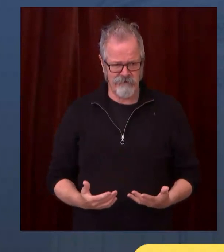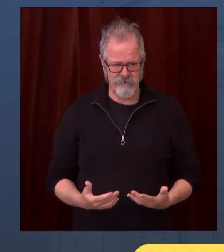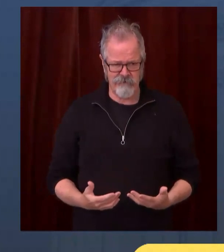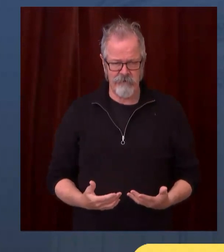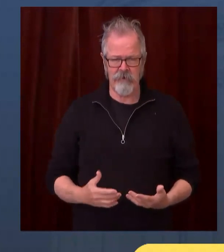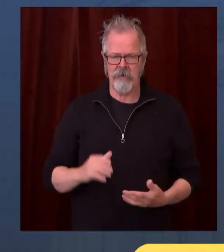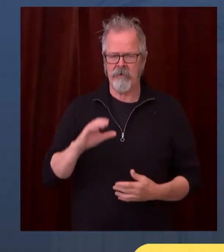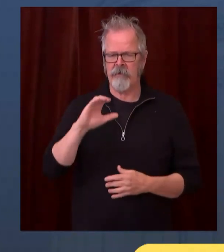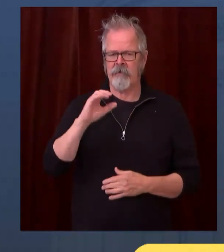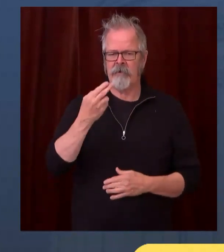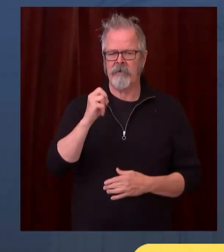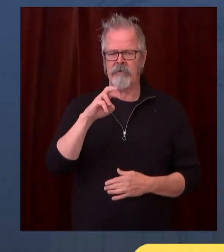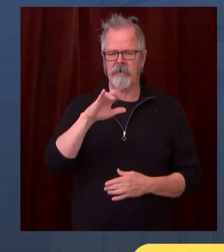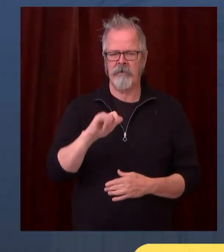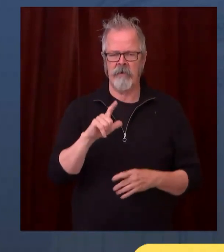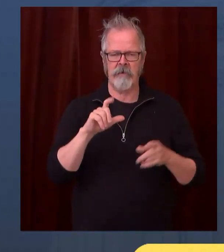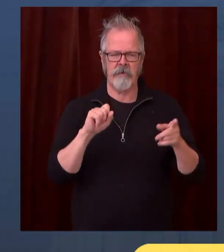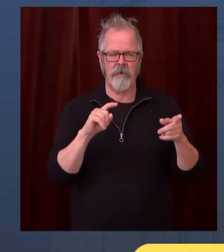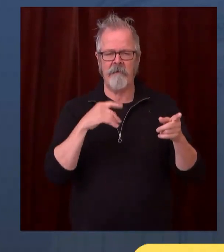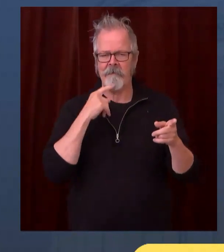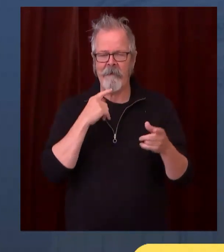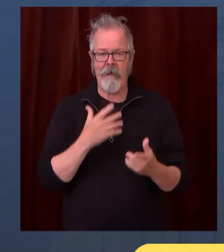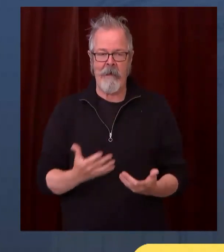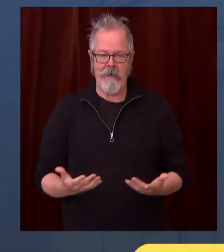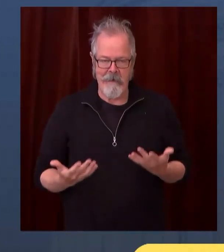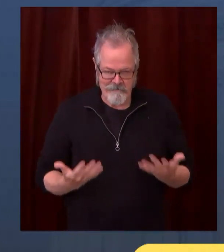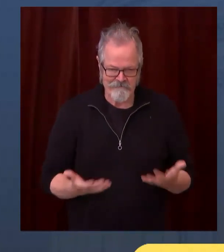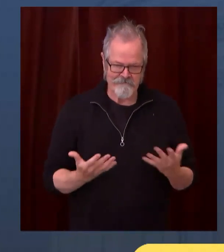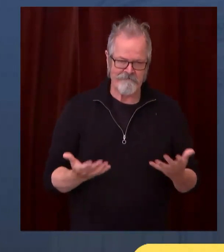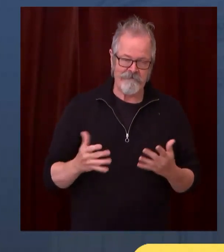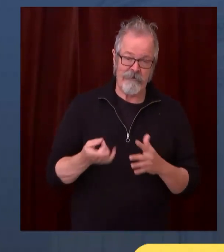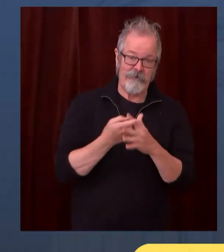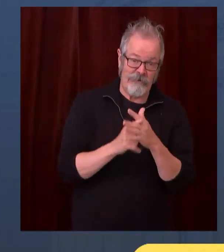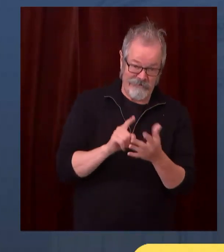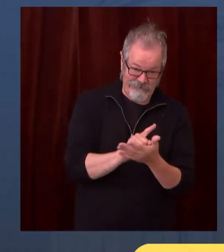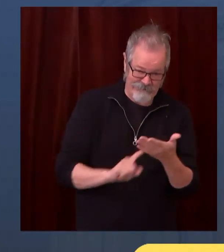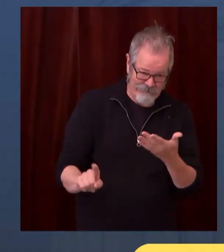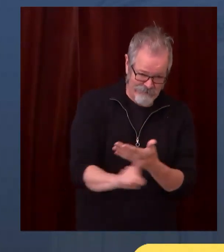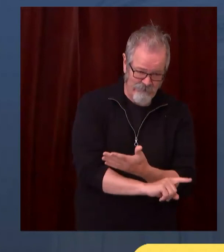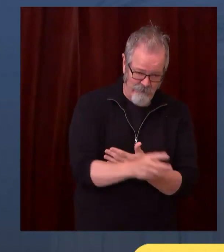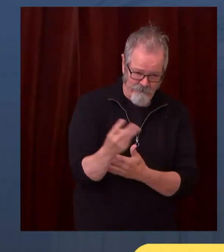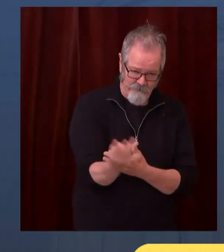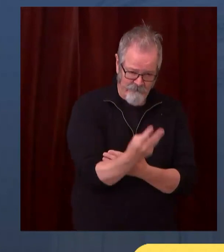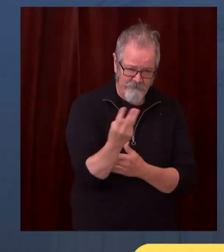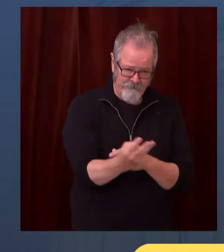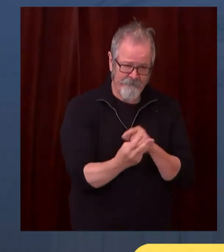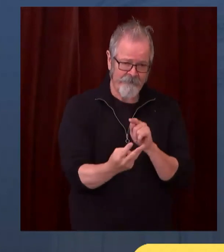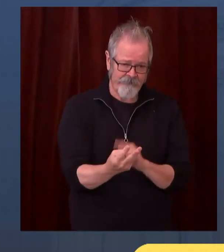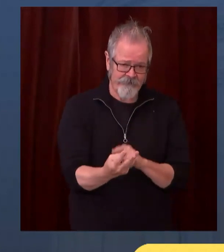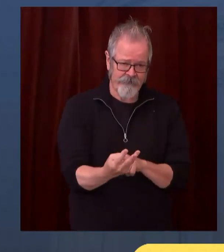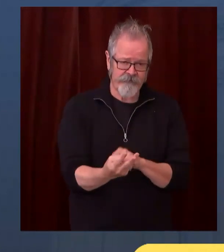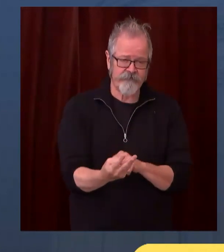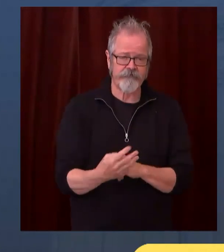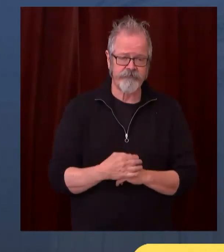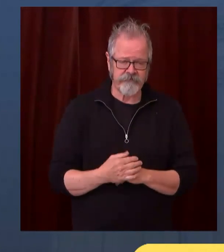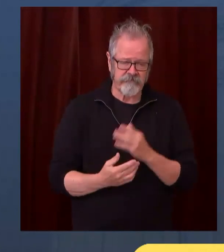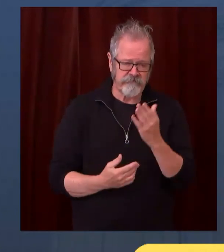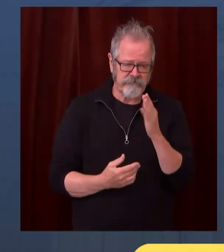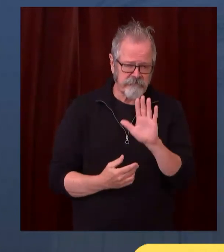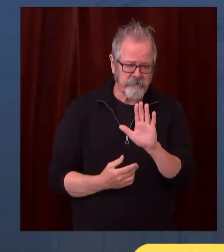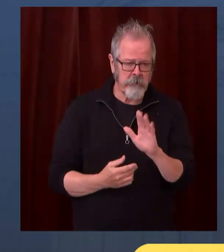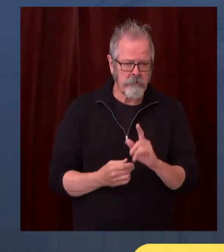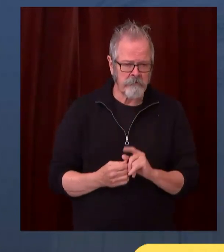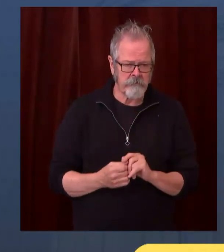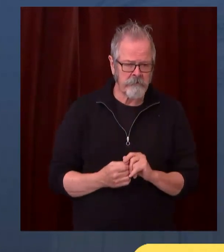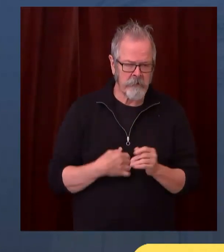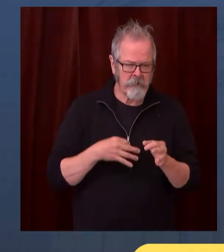people will start with that key metric, which is, remember, you cannot be higher in a long-term